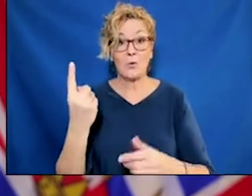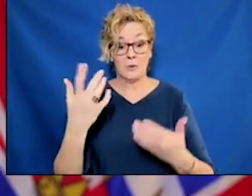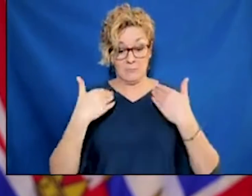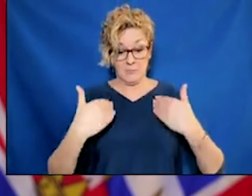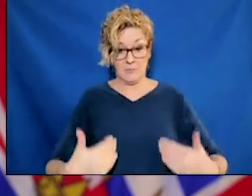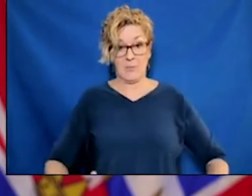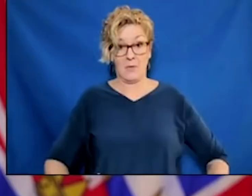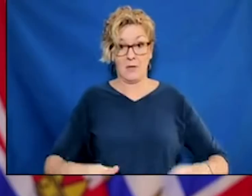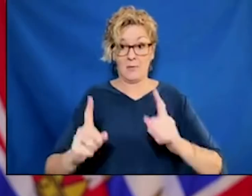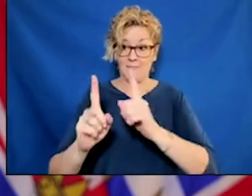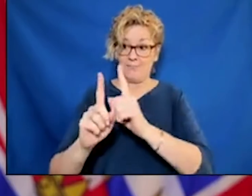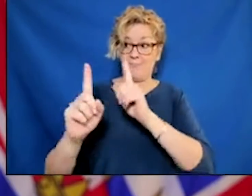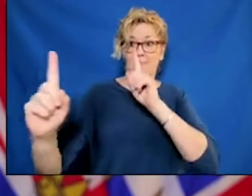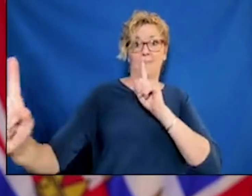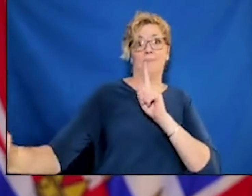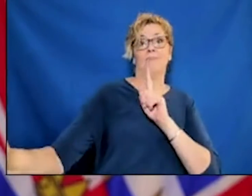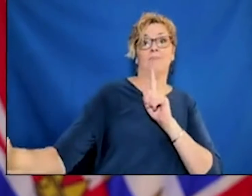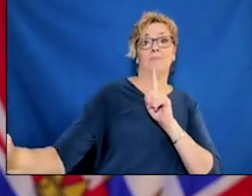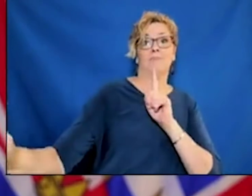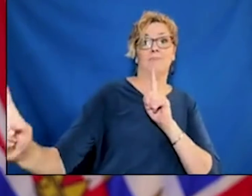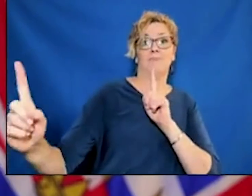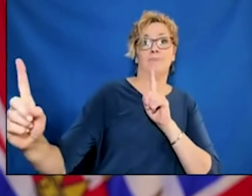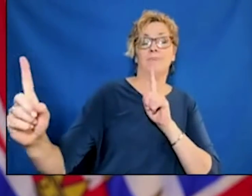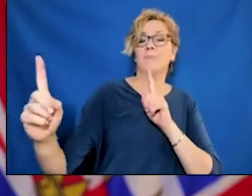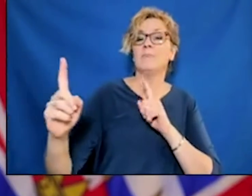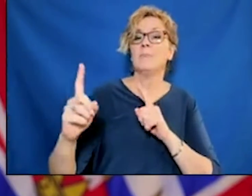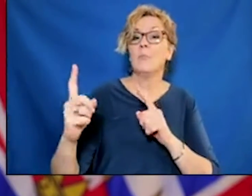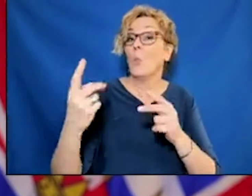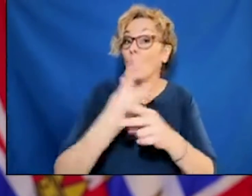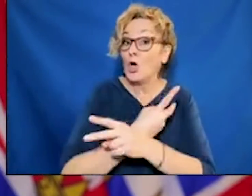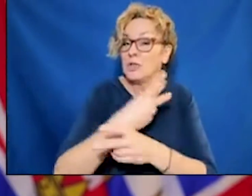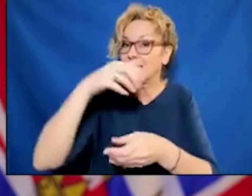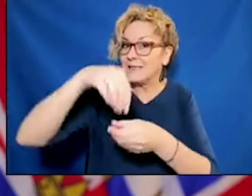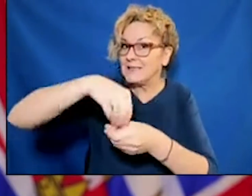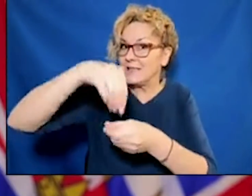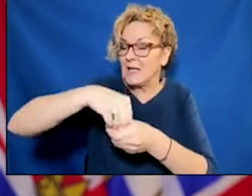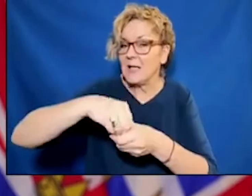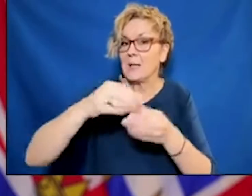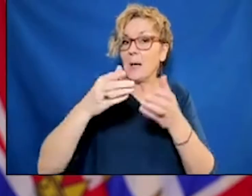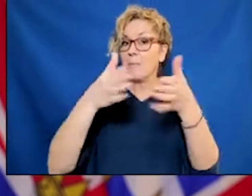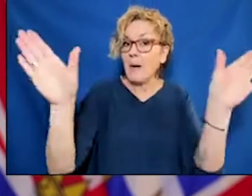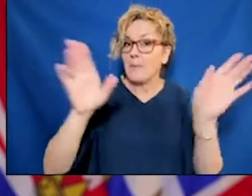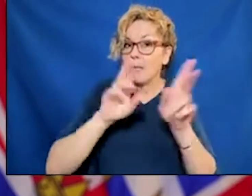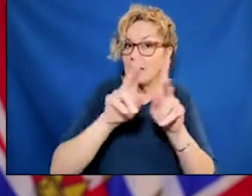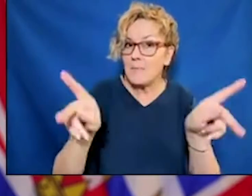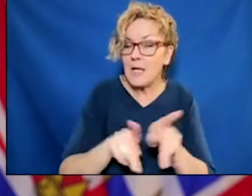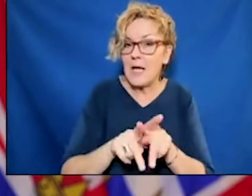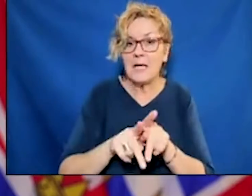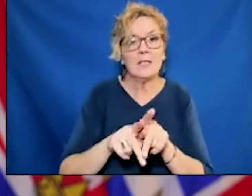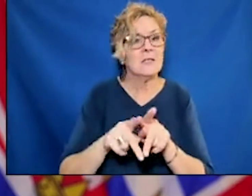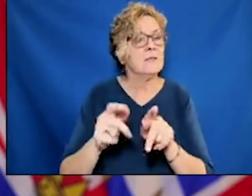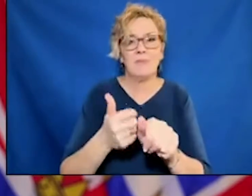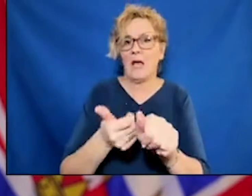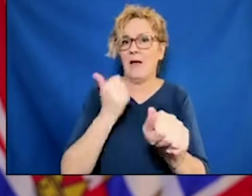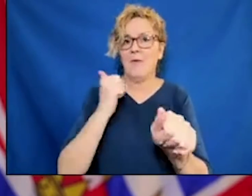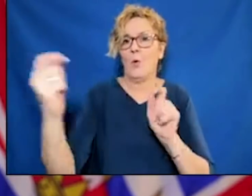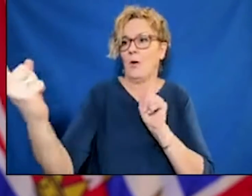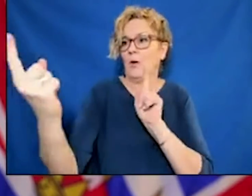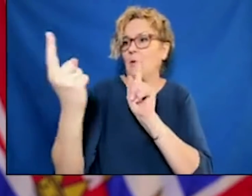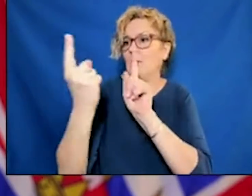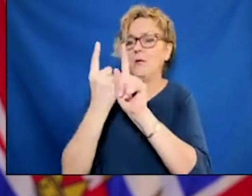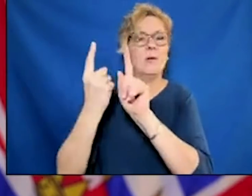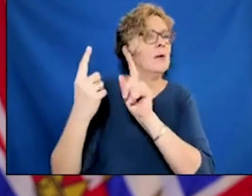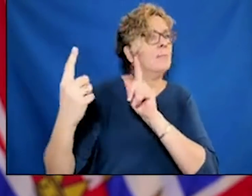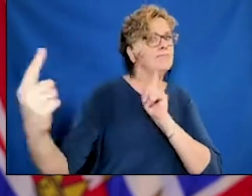when we're with others, particularly in indoor public places. No social gatherings, even small gatherings we